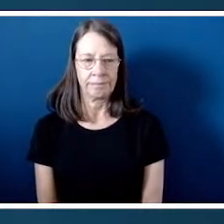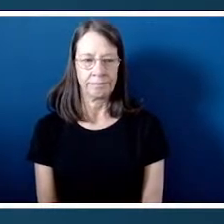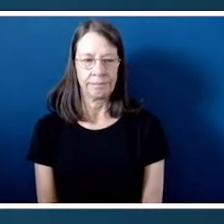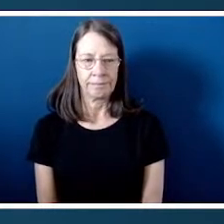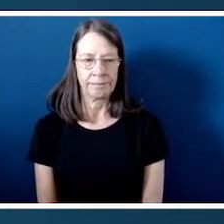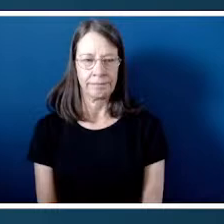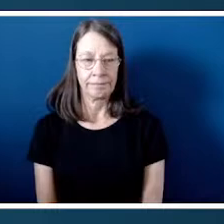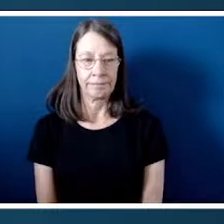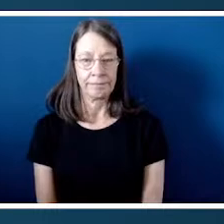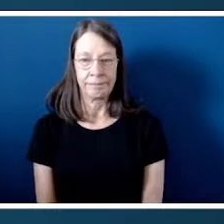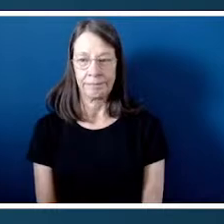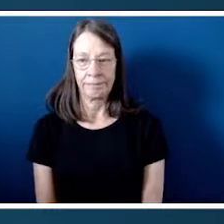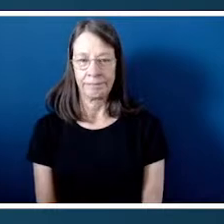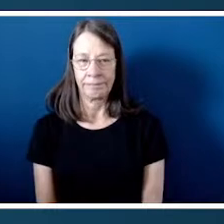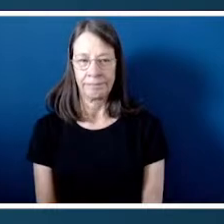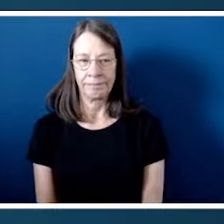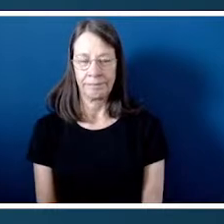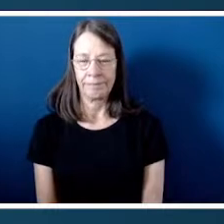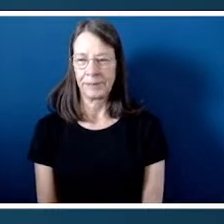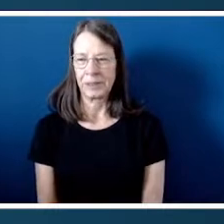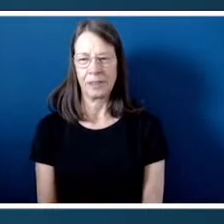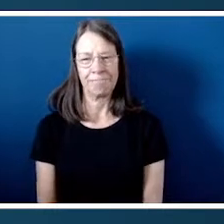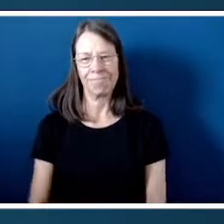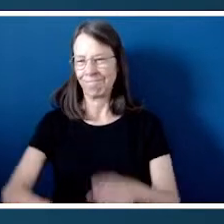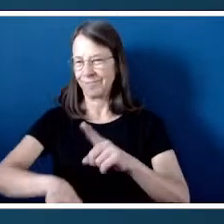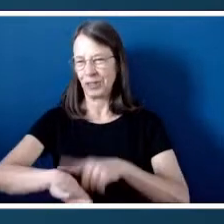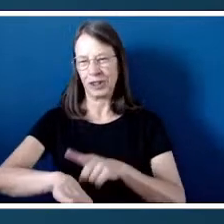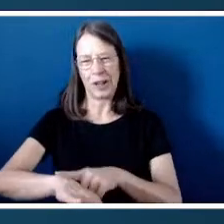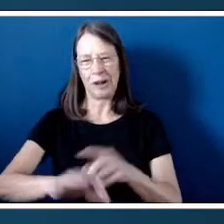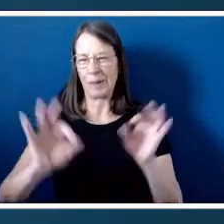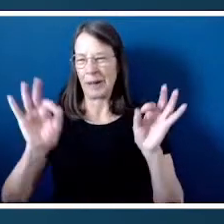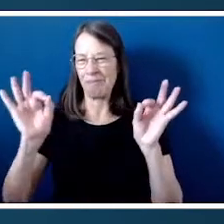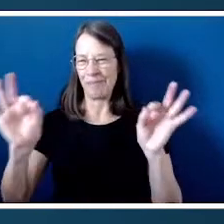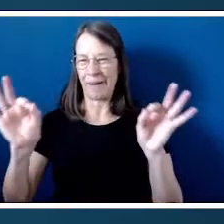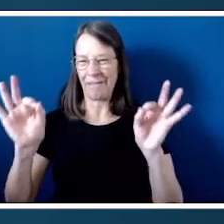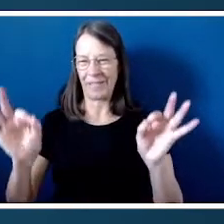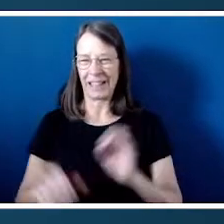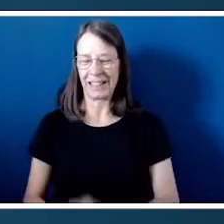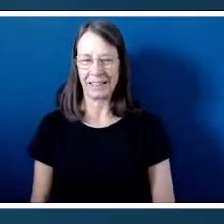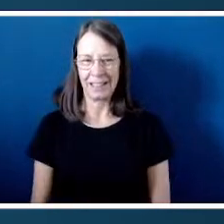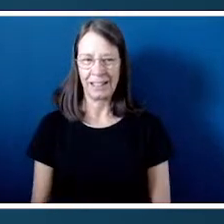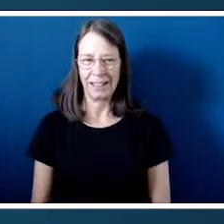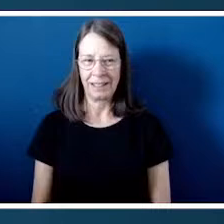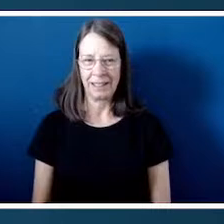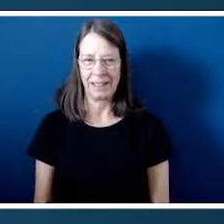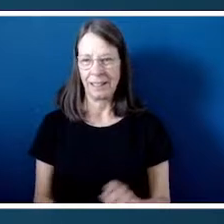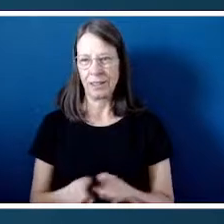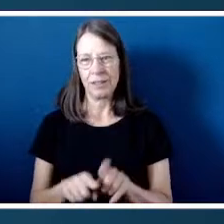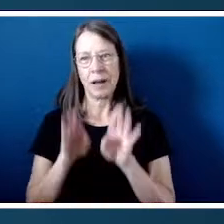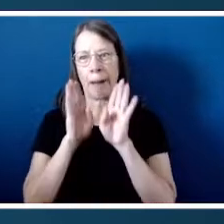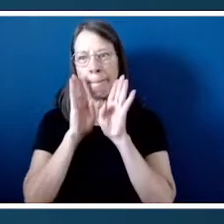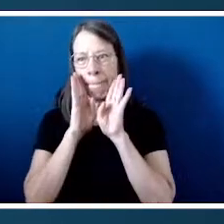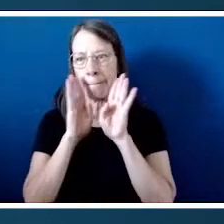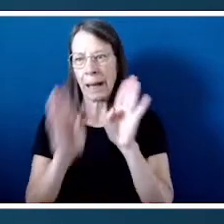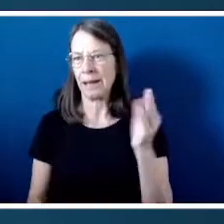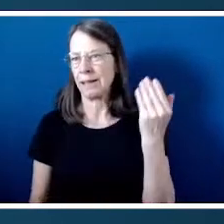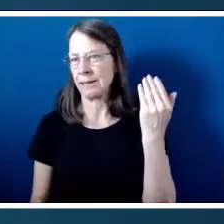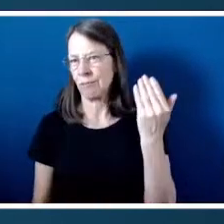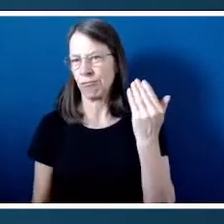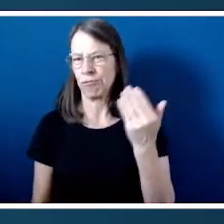Okay, perfectly timed and as well as extraordinary. Thank you so much, Professor